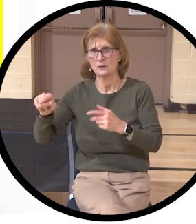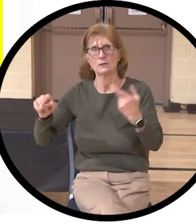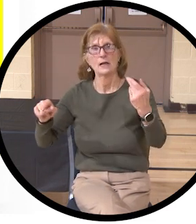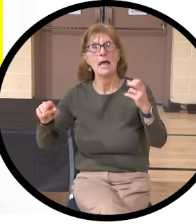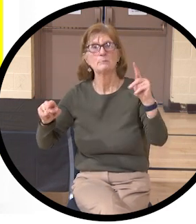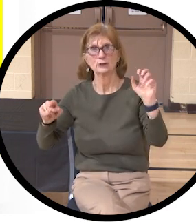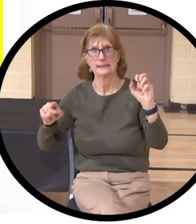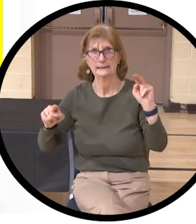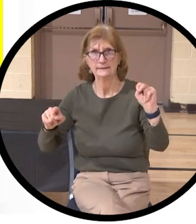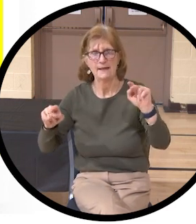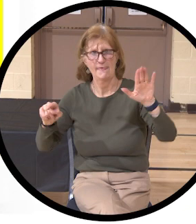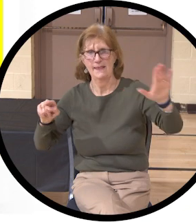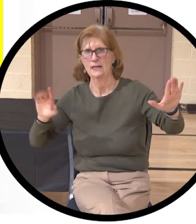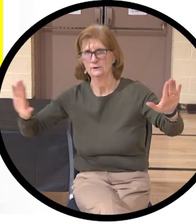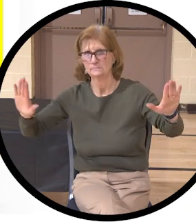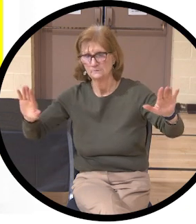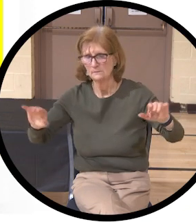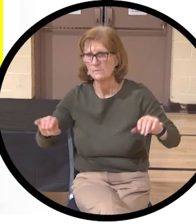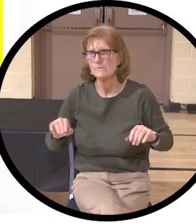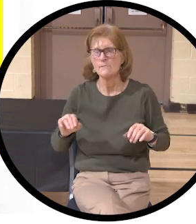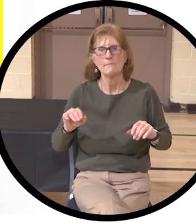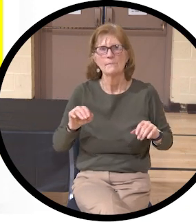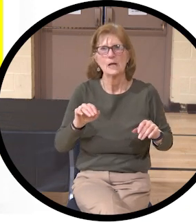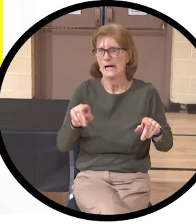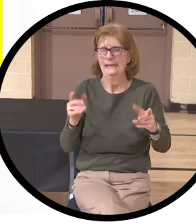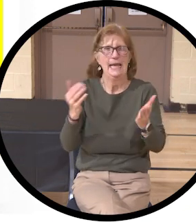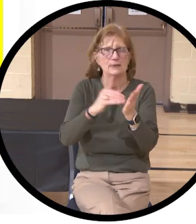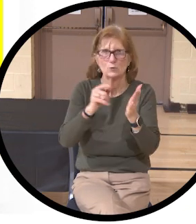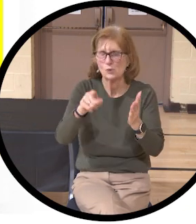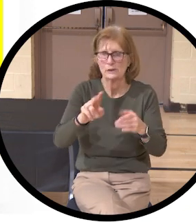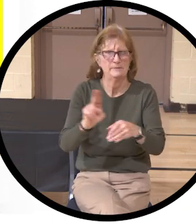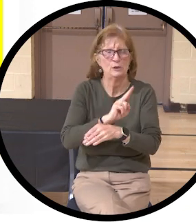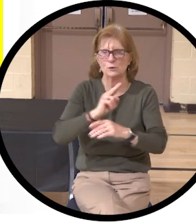a shared condition just with these additional traffic calming measures.